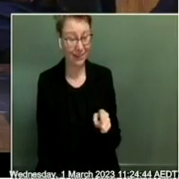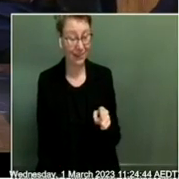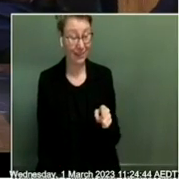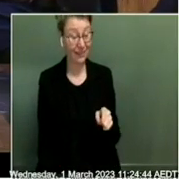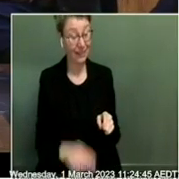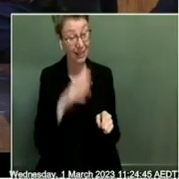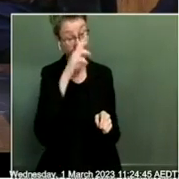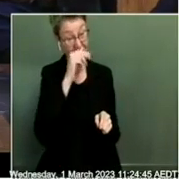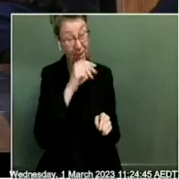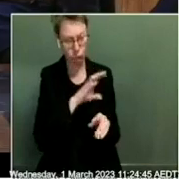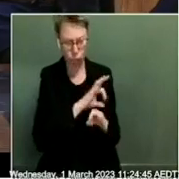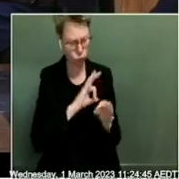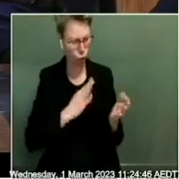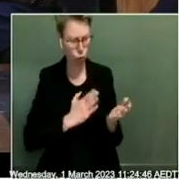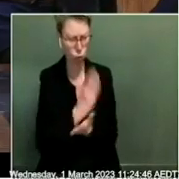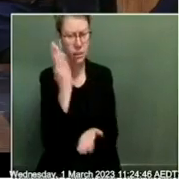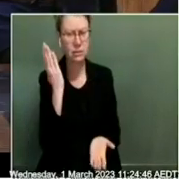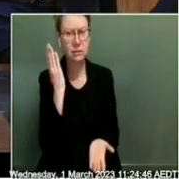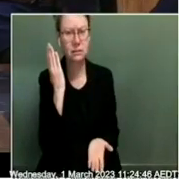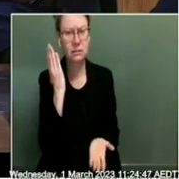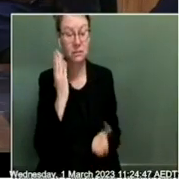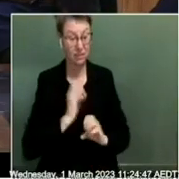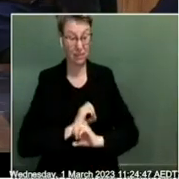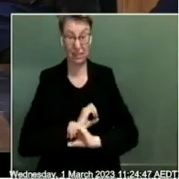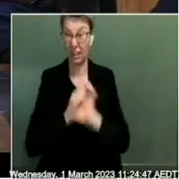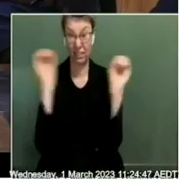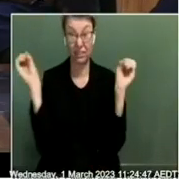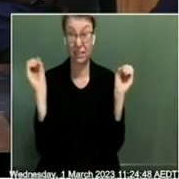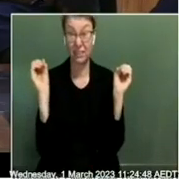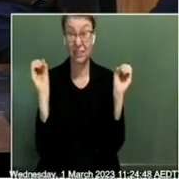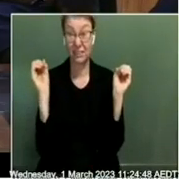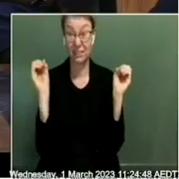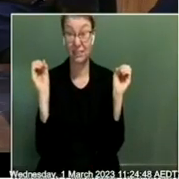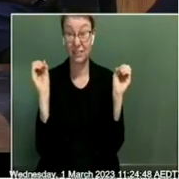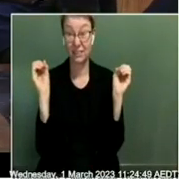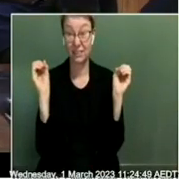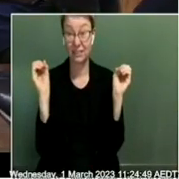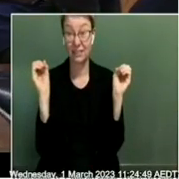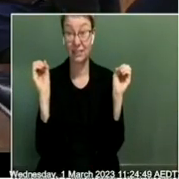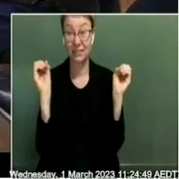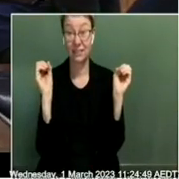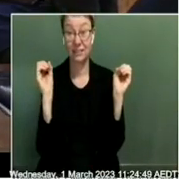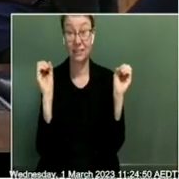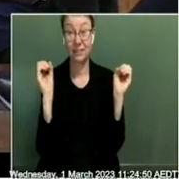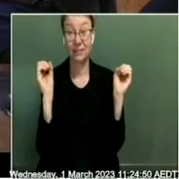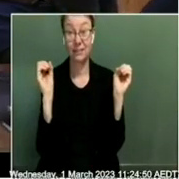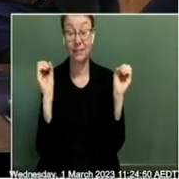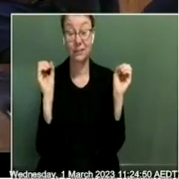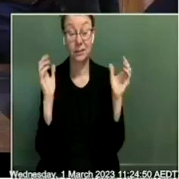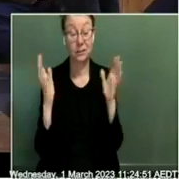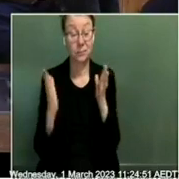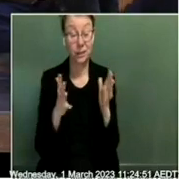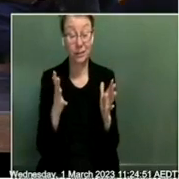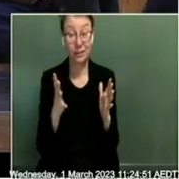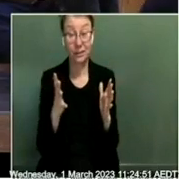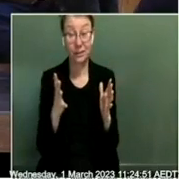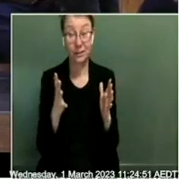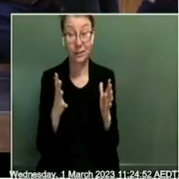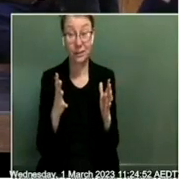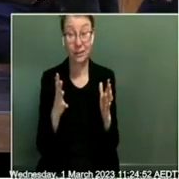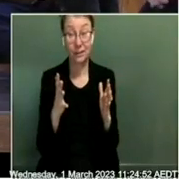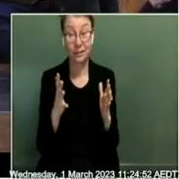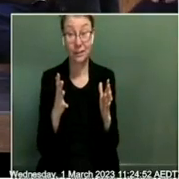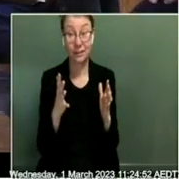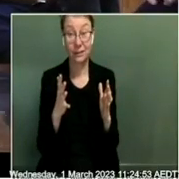at all. Mm. And she was set on a pathway that how she became the wonderful person that